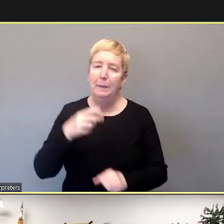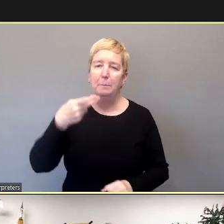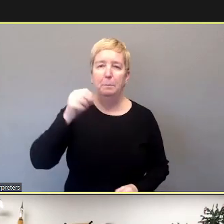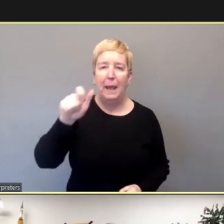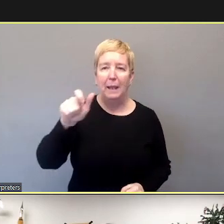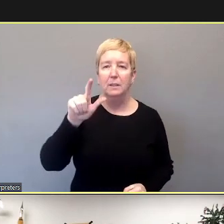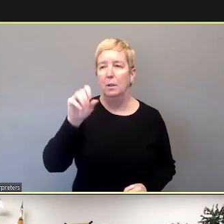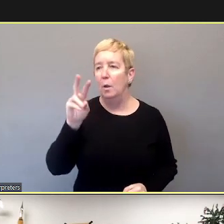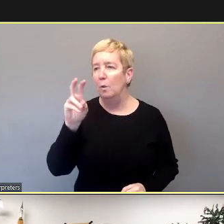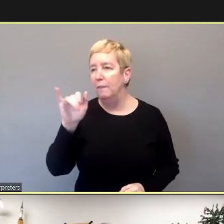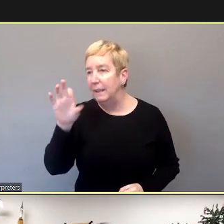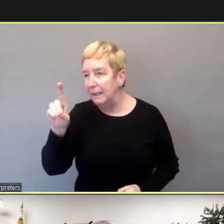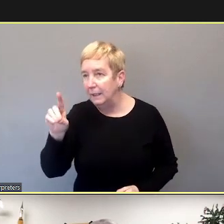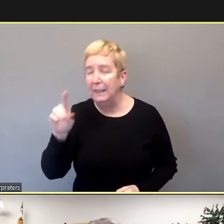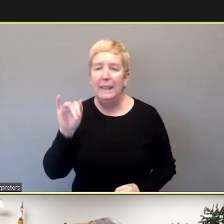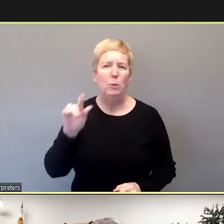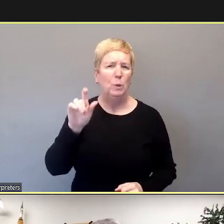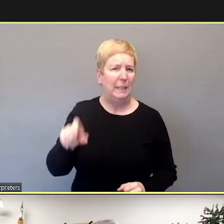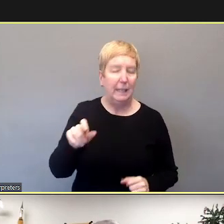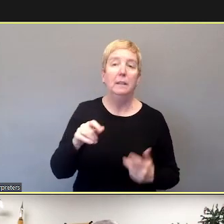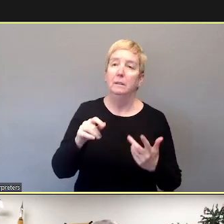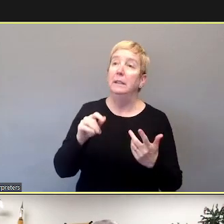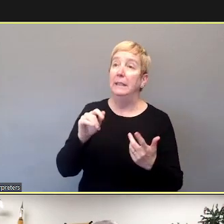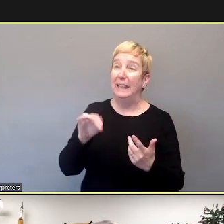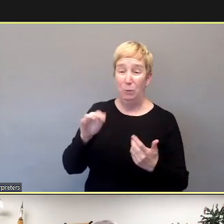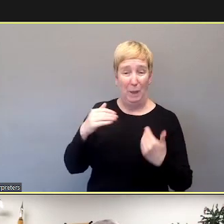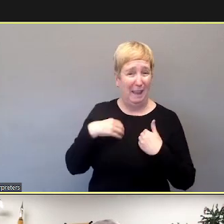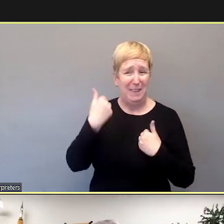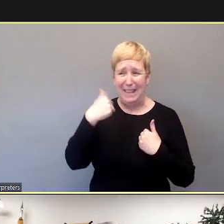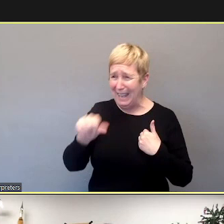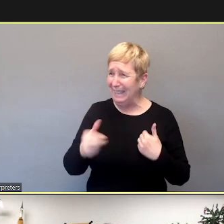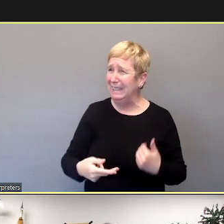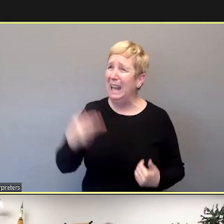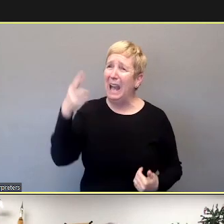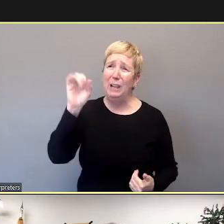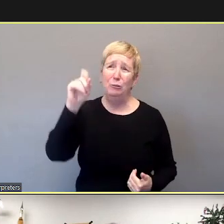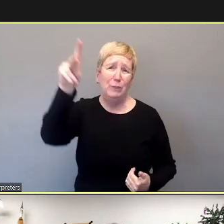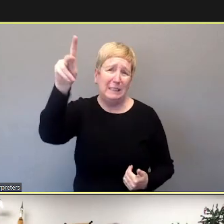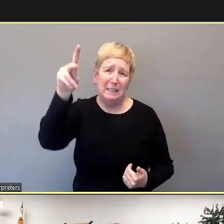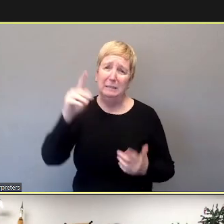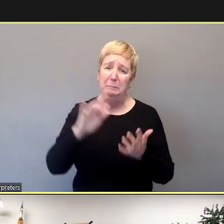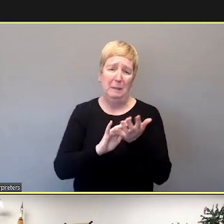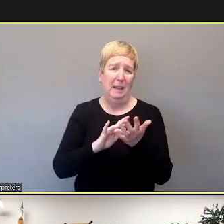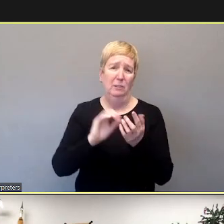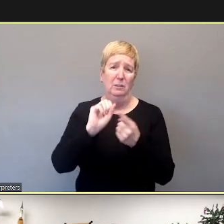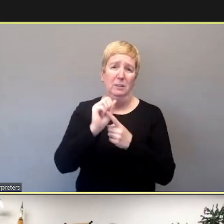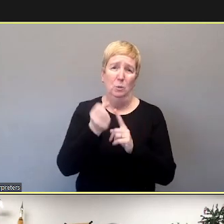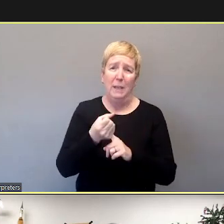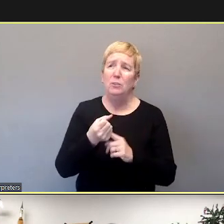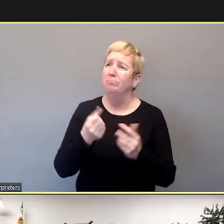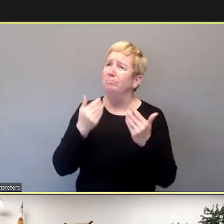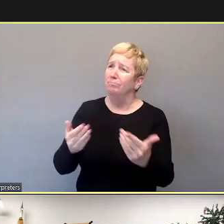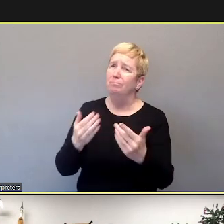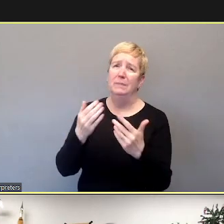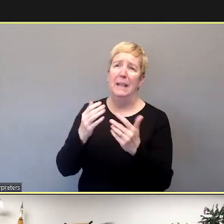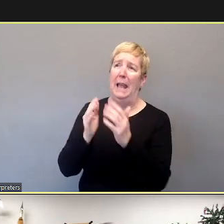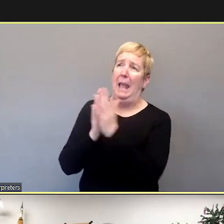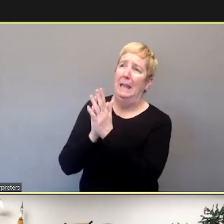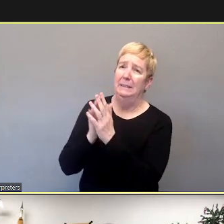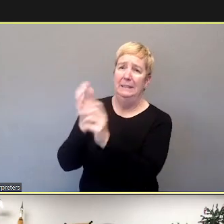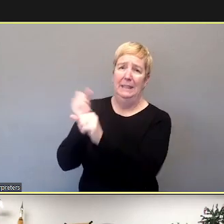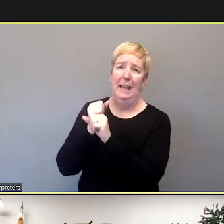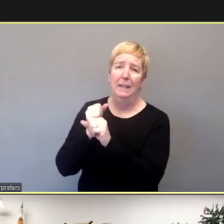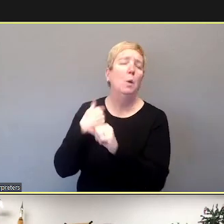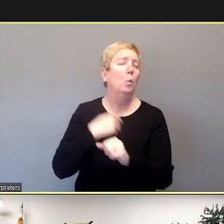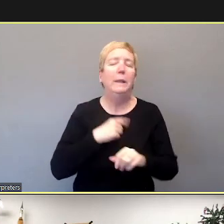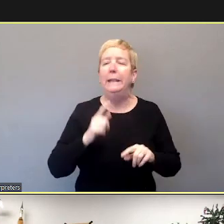risk factors, seek out oral treatment immediately. We don't have enough supplies to treat everybody with COVID